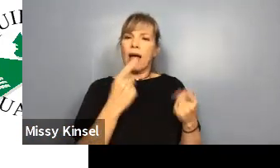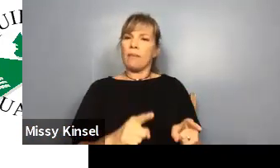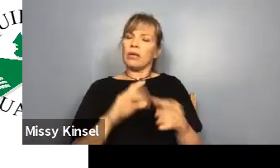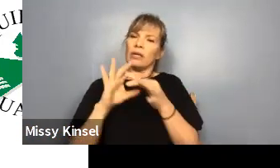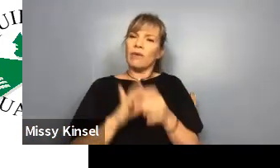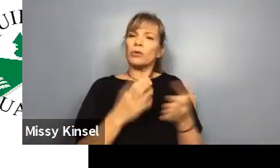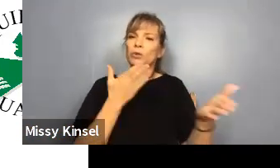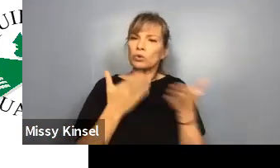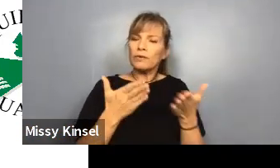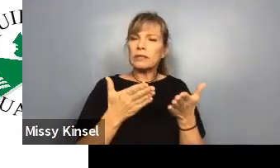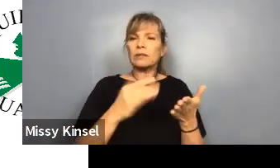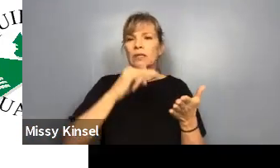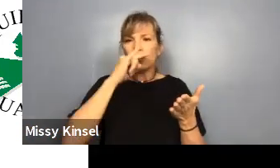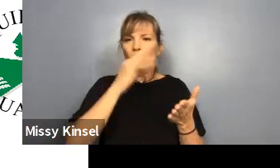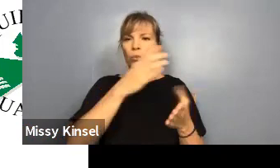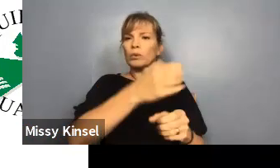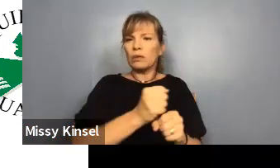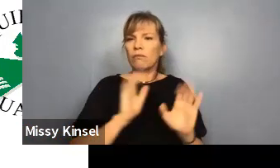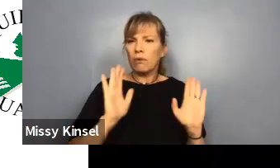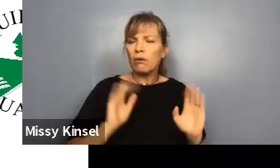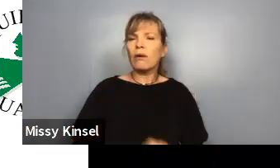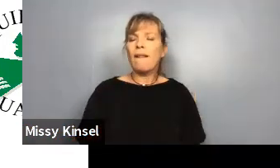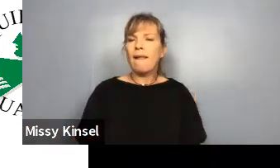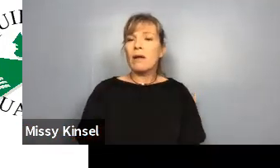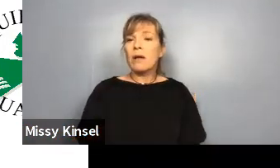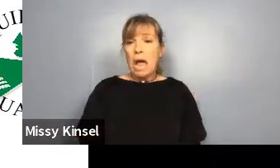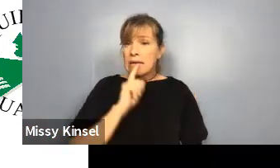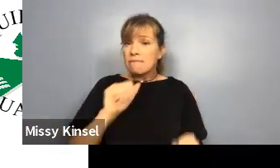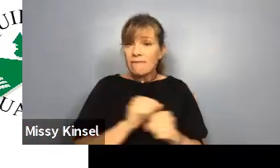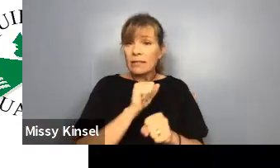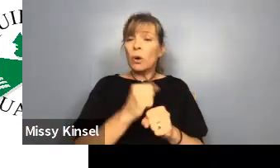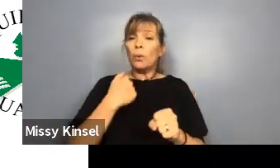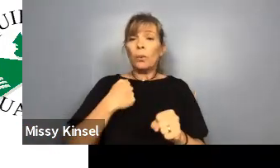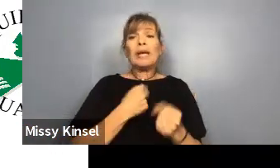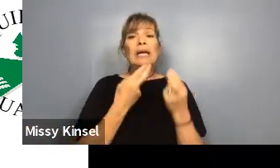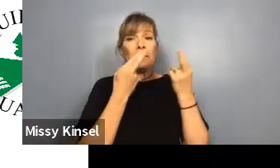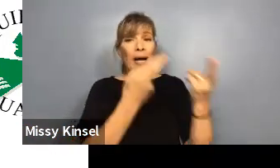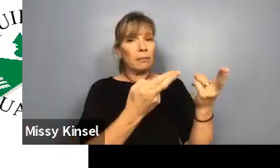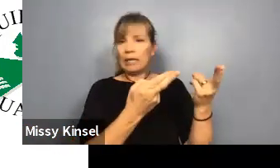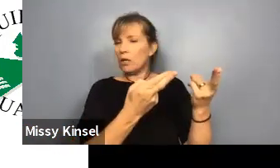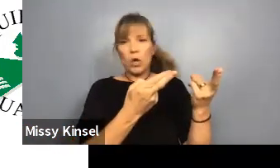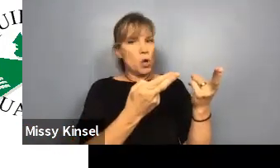services that your child is going to receive. And in fact, we do recommend that you don't